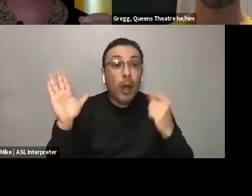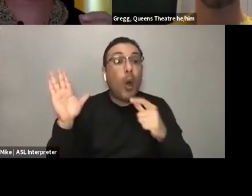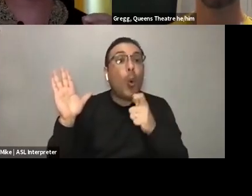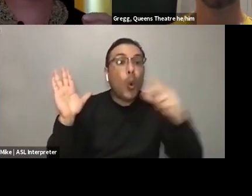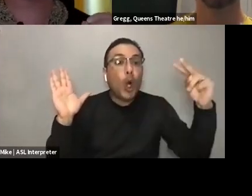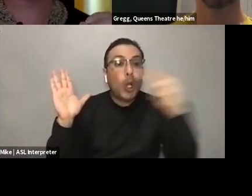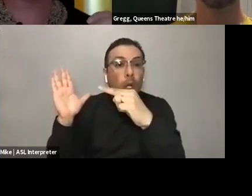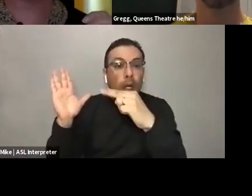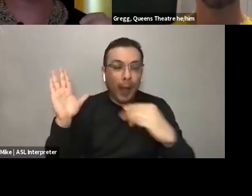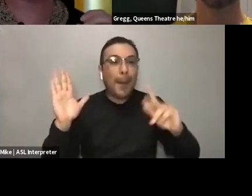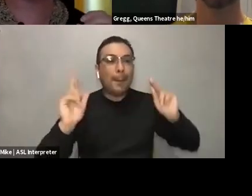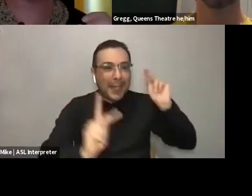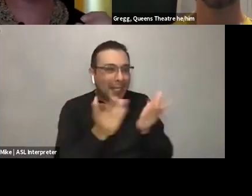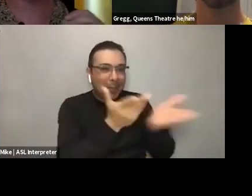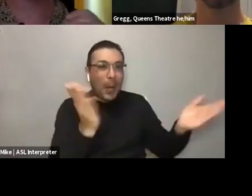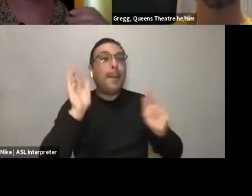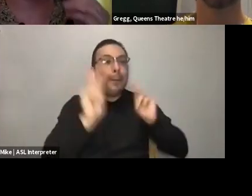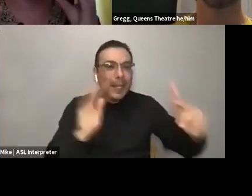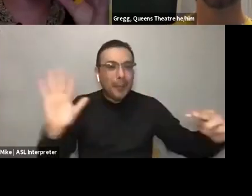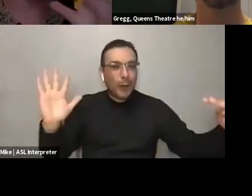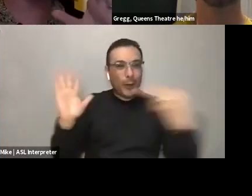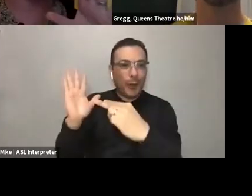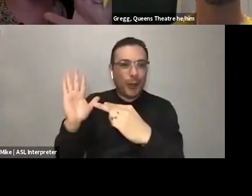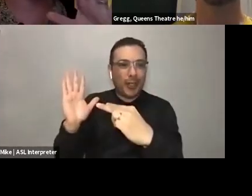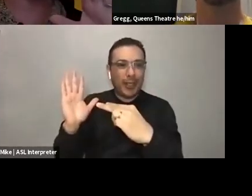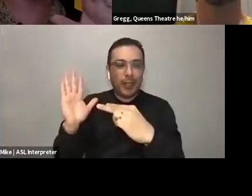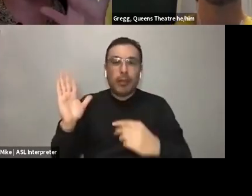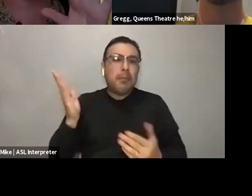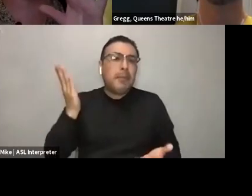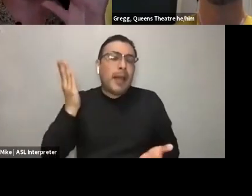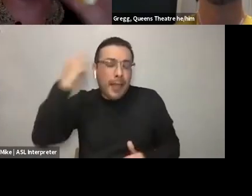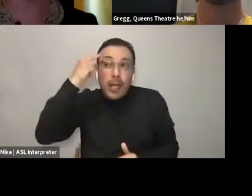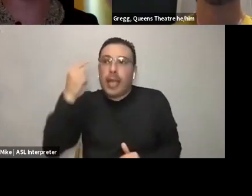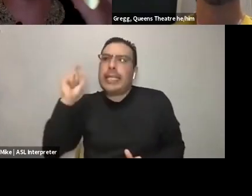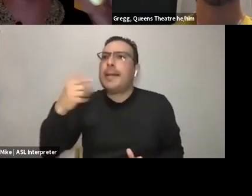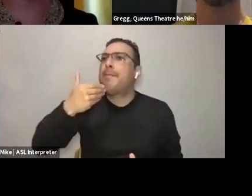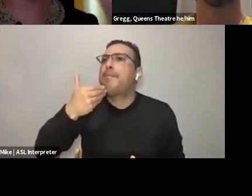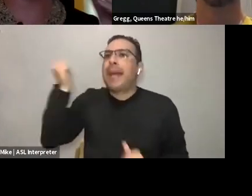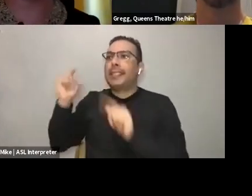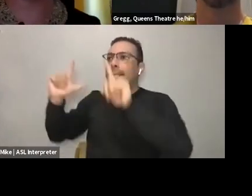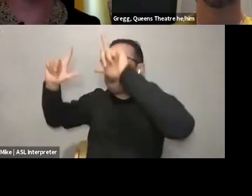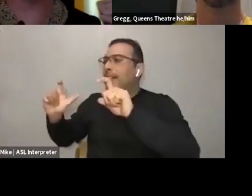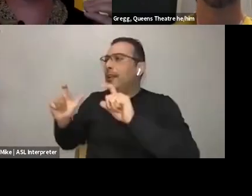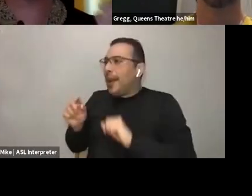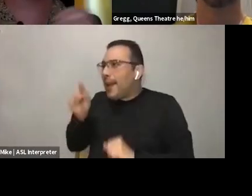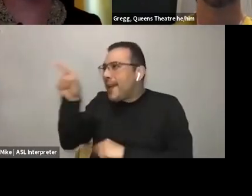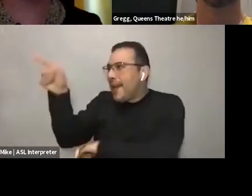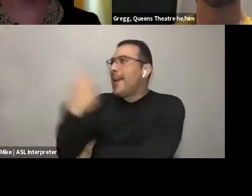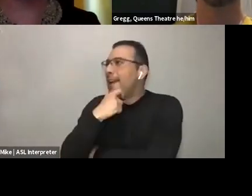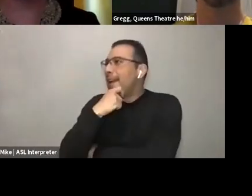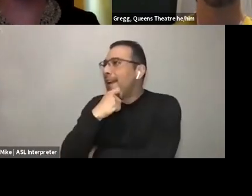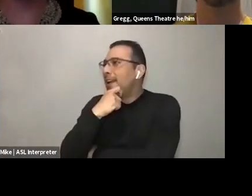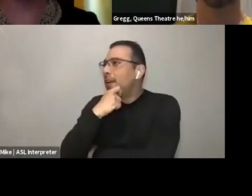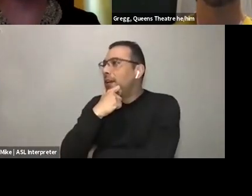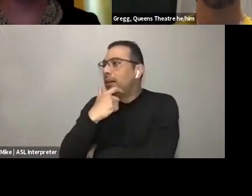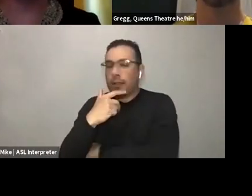you know, not having like the, the best photo, you know, that's online or the best description, but being in